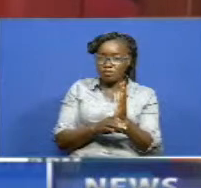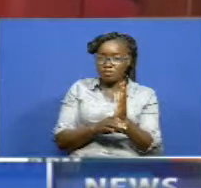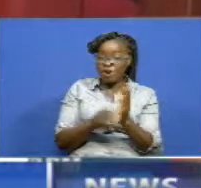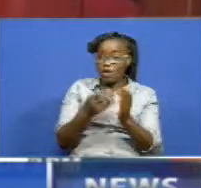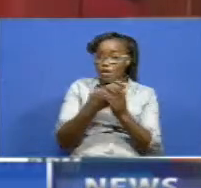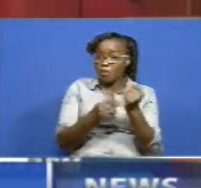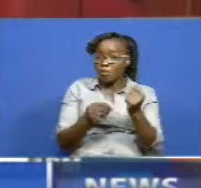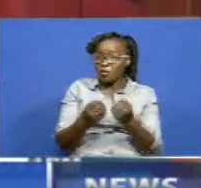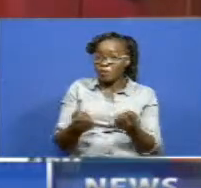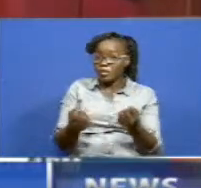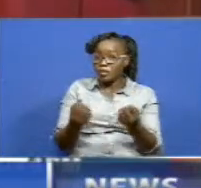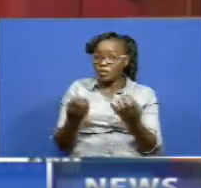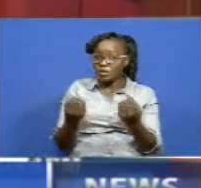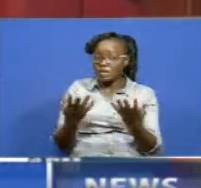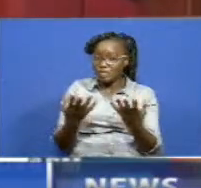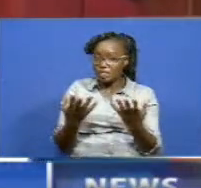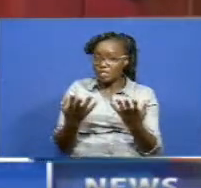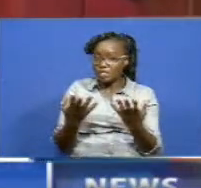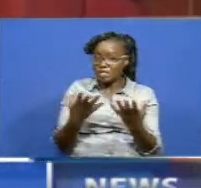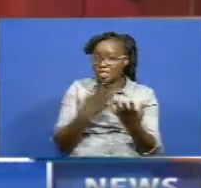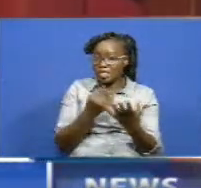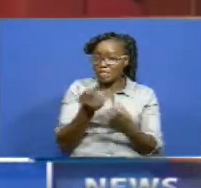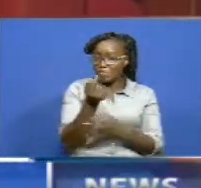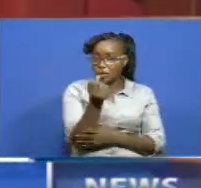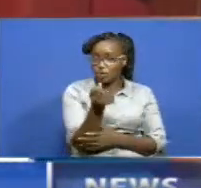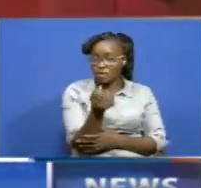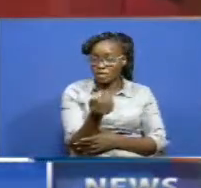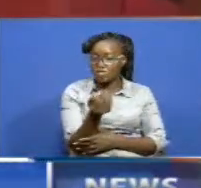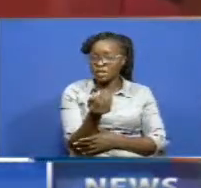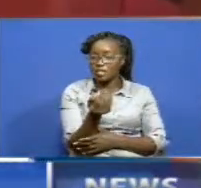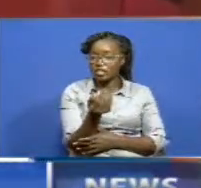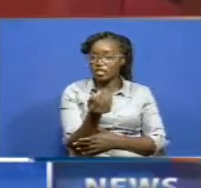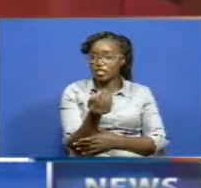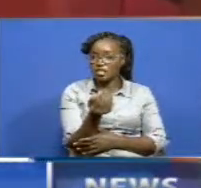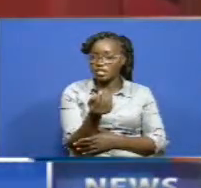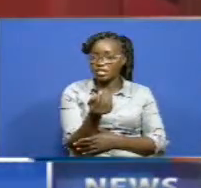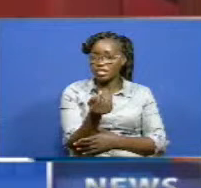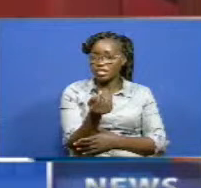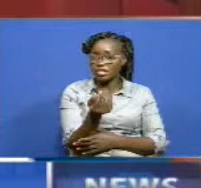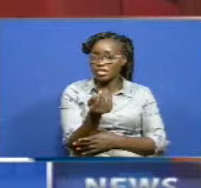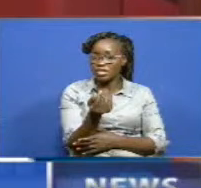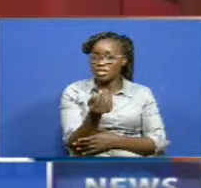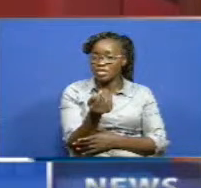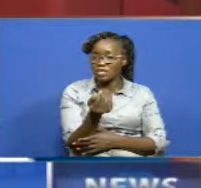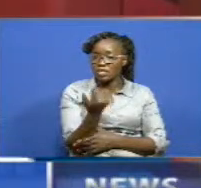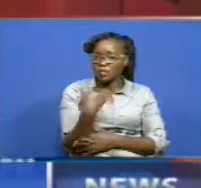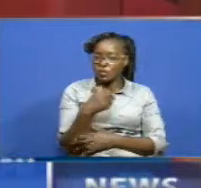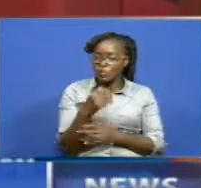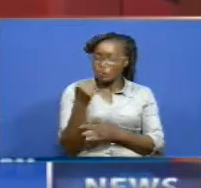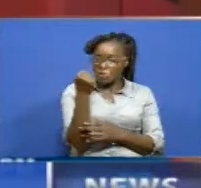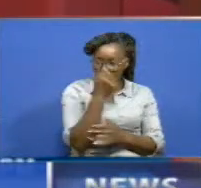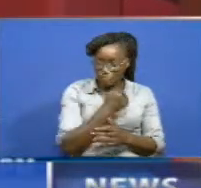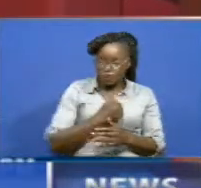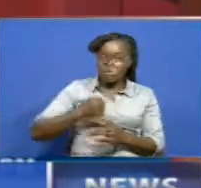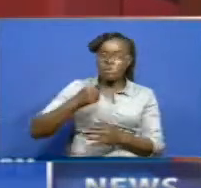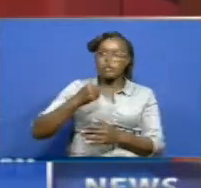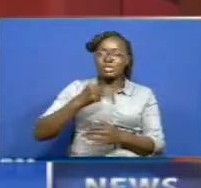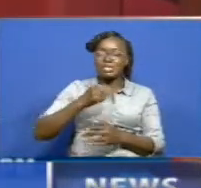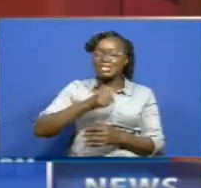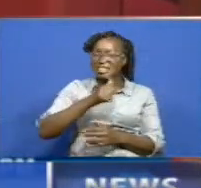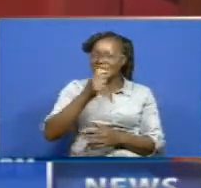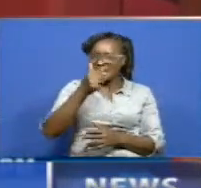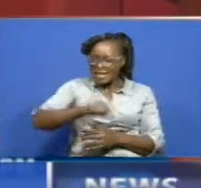the majority and the minority, that we should resist